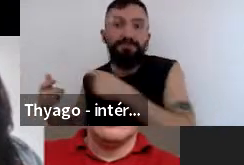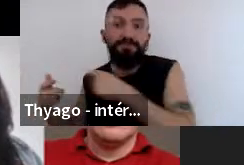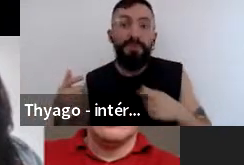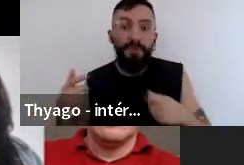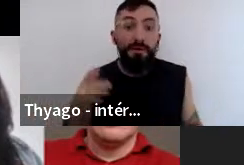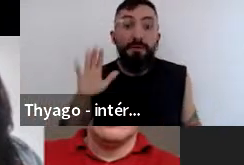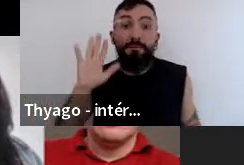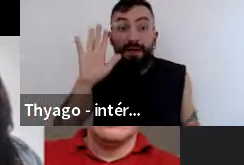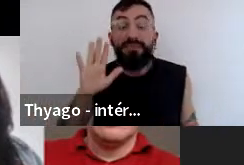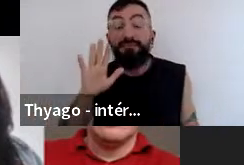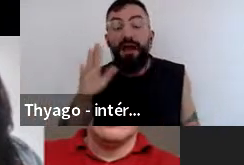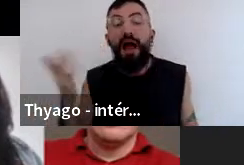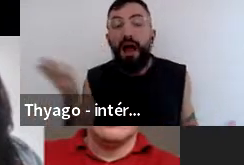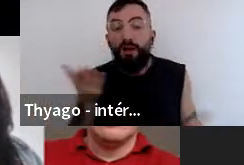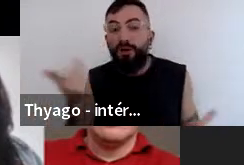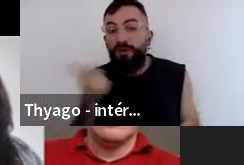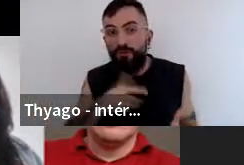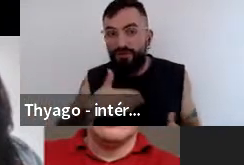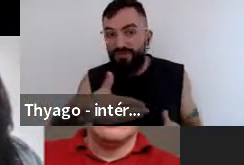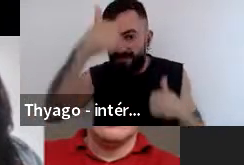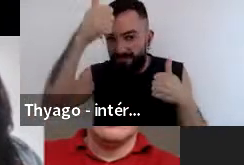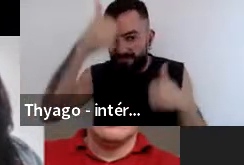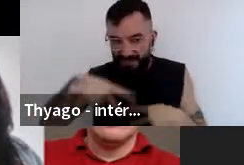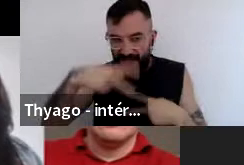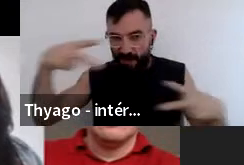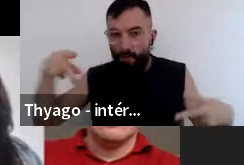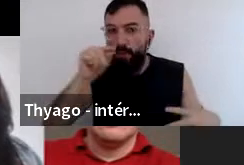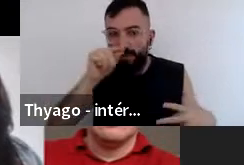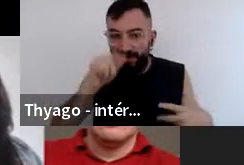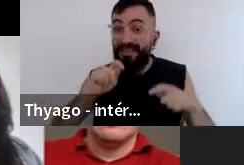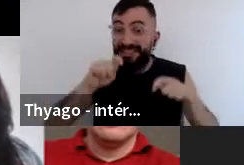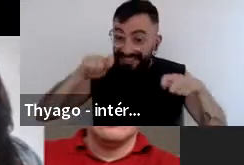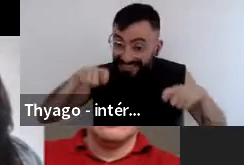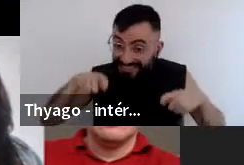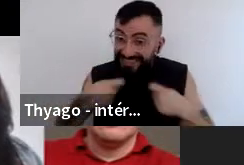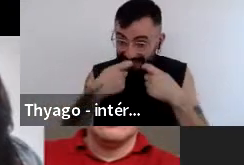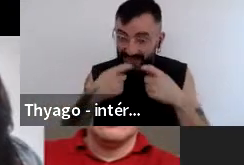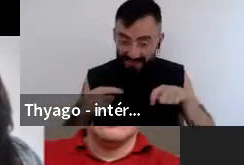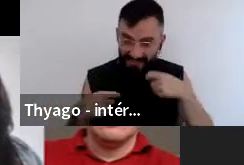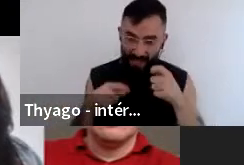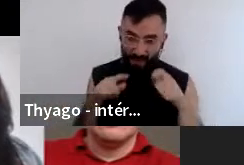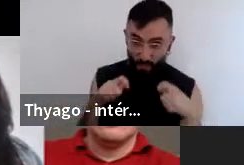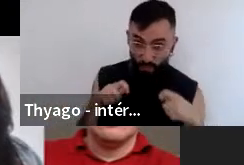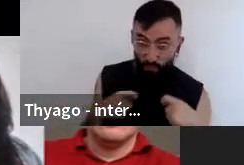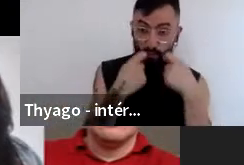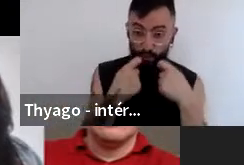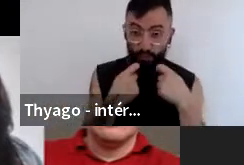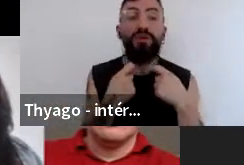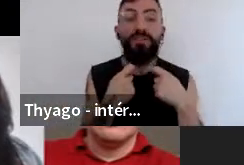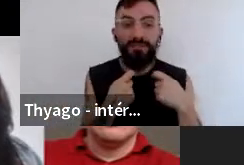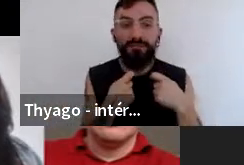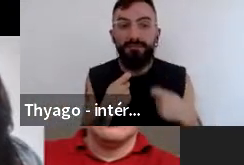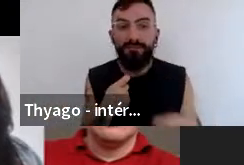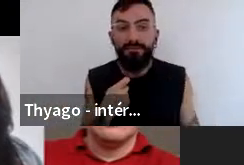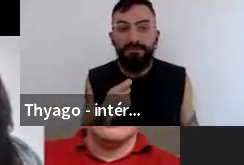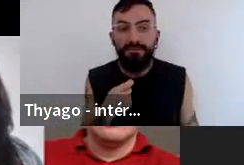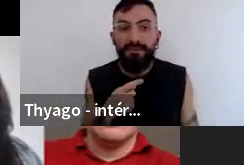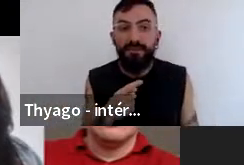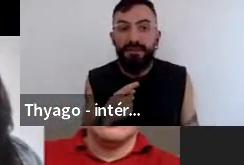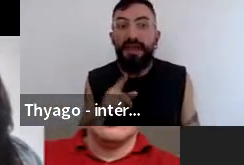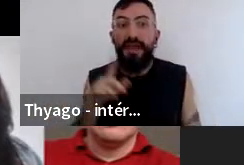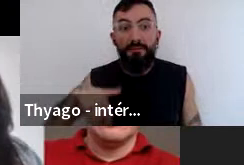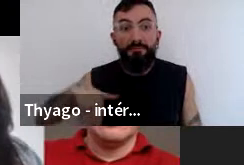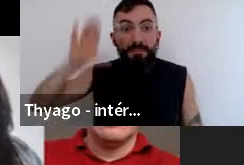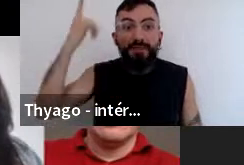of them. And actually, compounds were not as frequent as simple signs in our